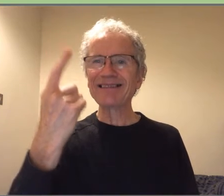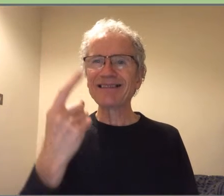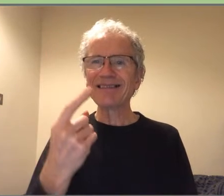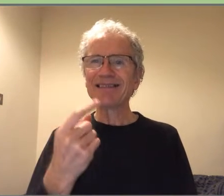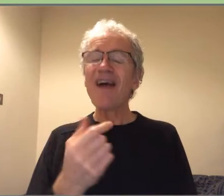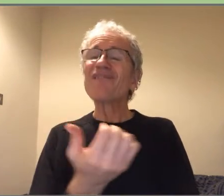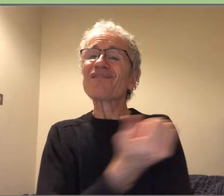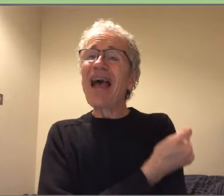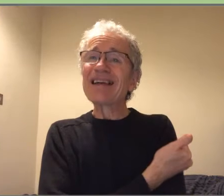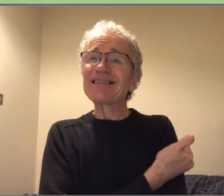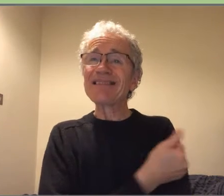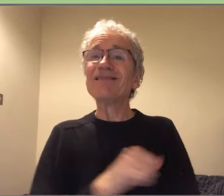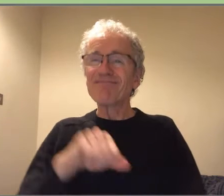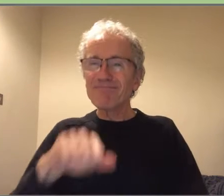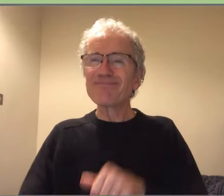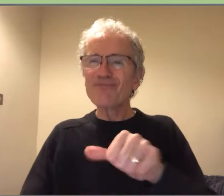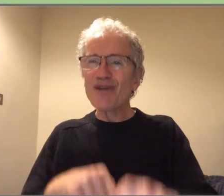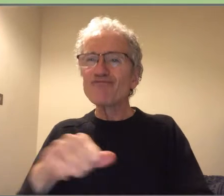to deliver.